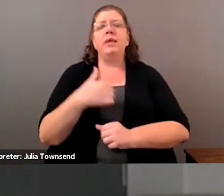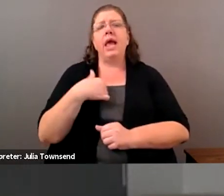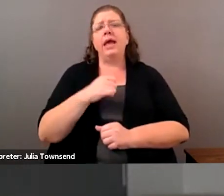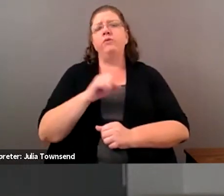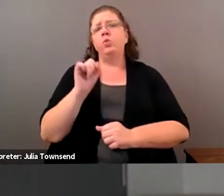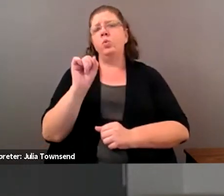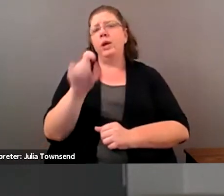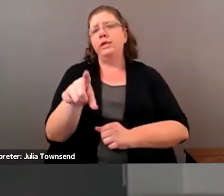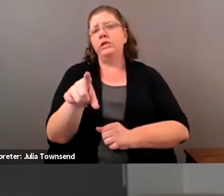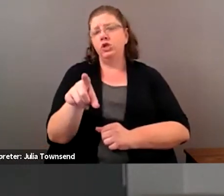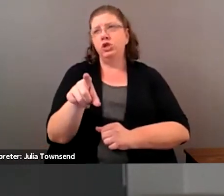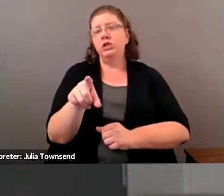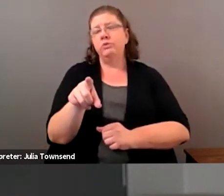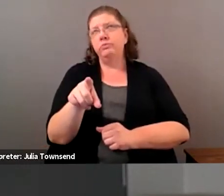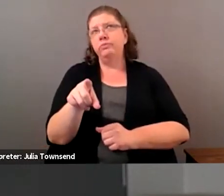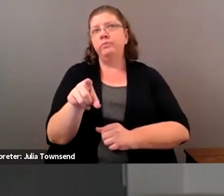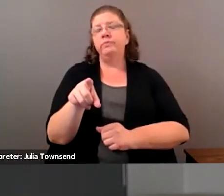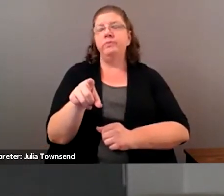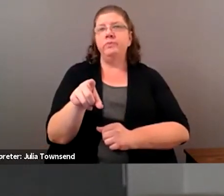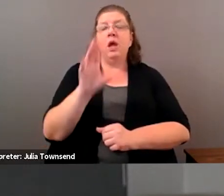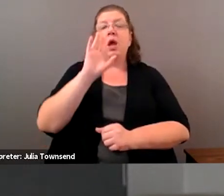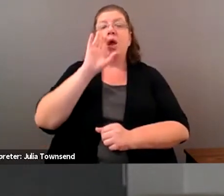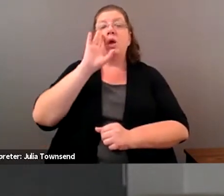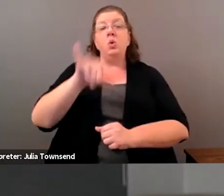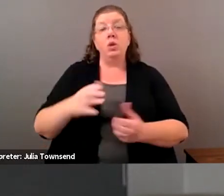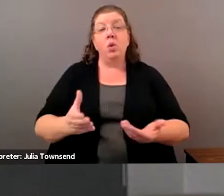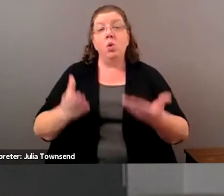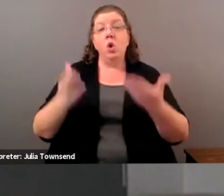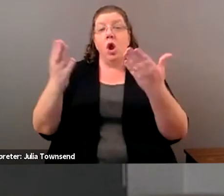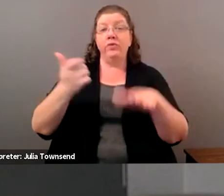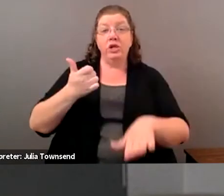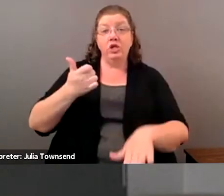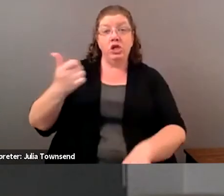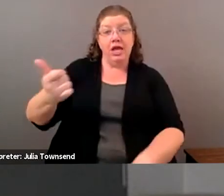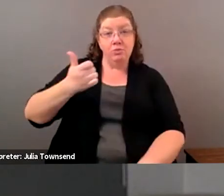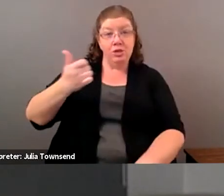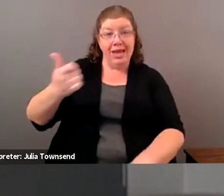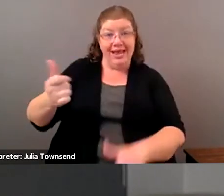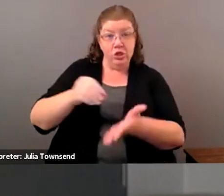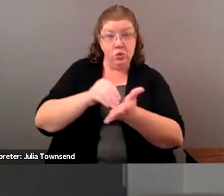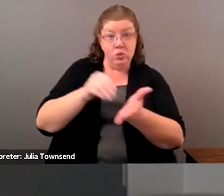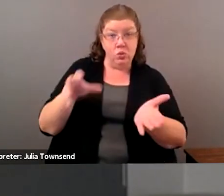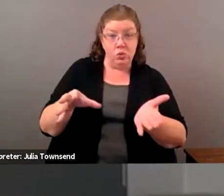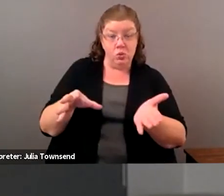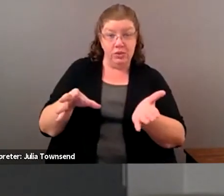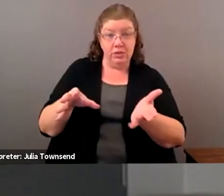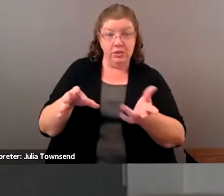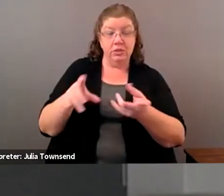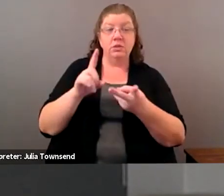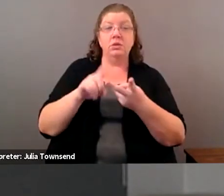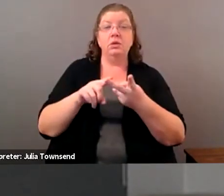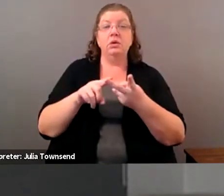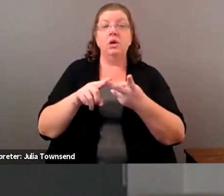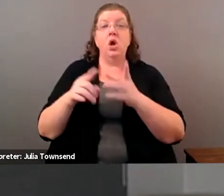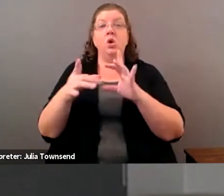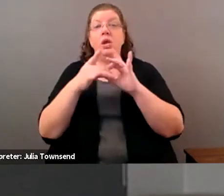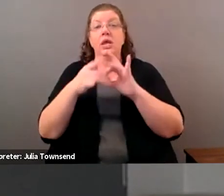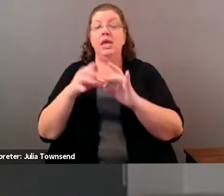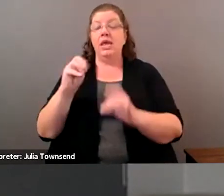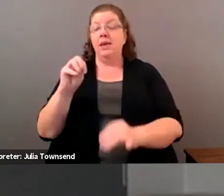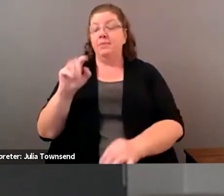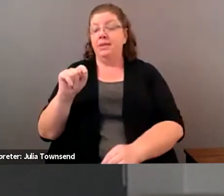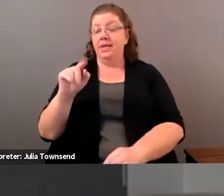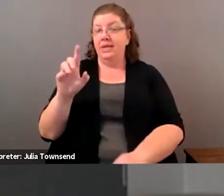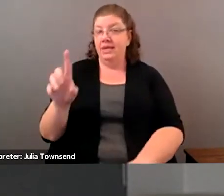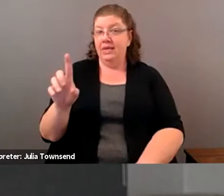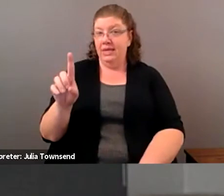it's, I know we're offering transportation to students and then also coordinating with MTD.